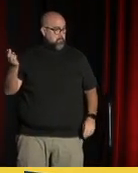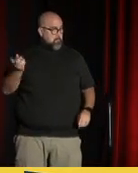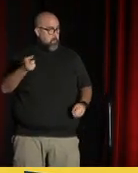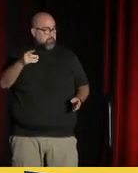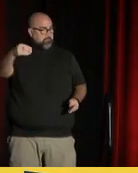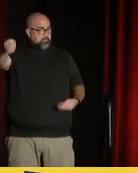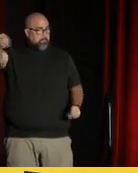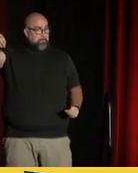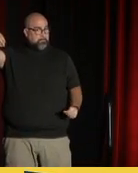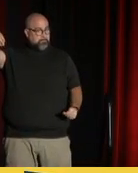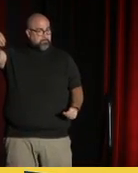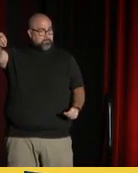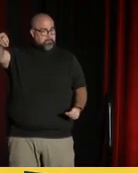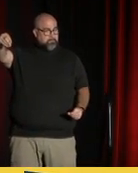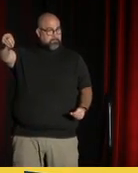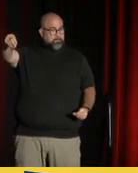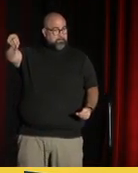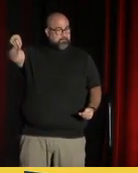Orlando Sentinel.